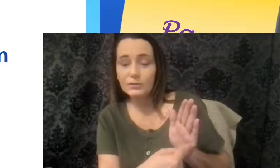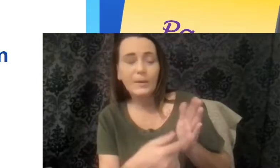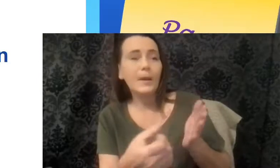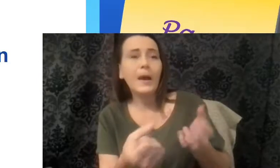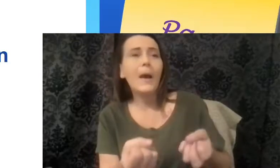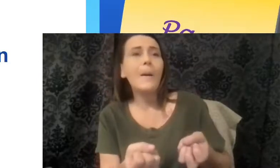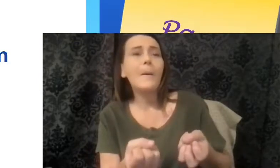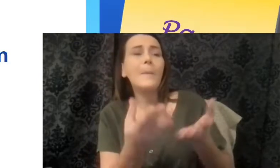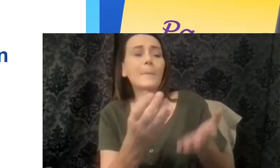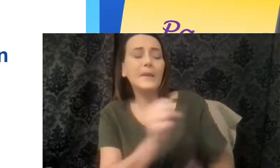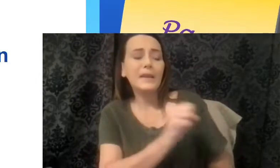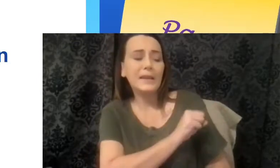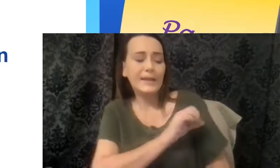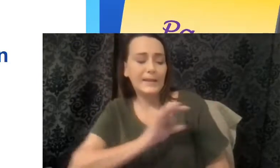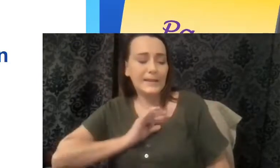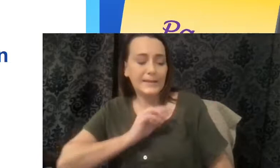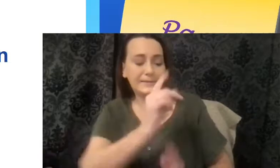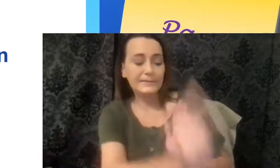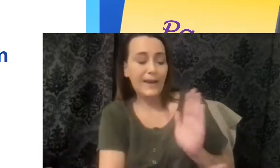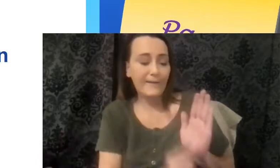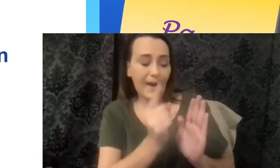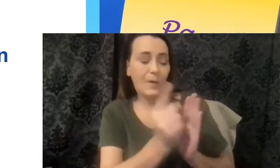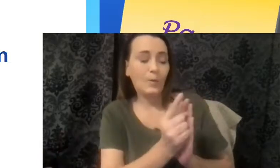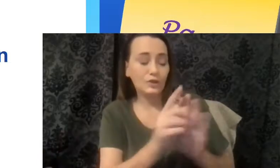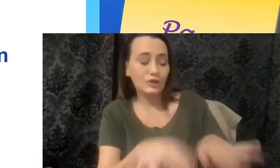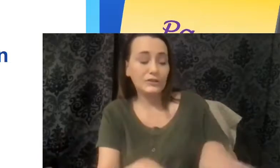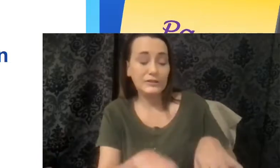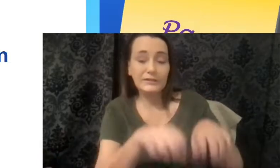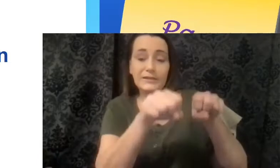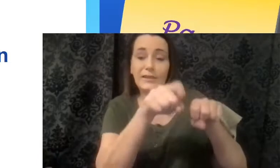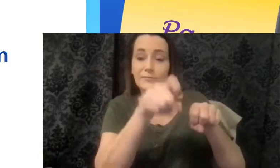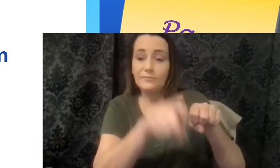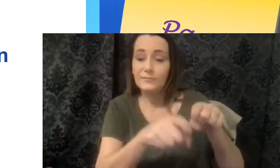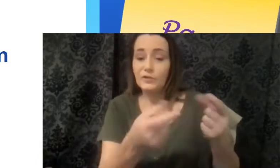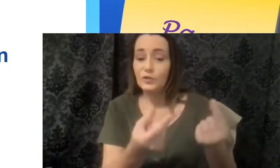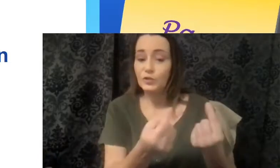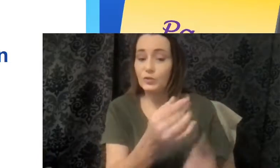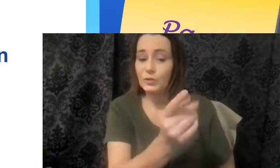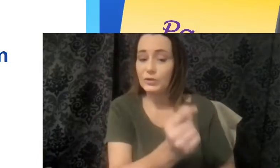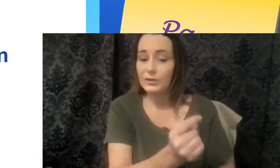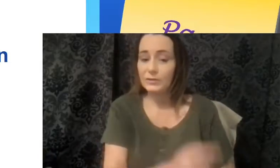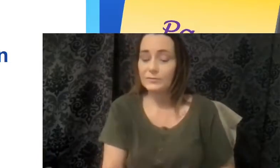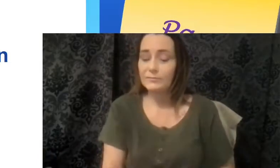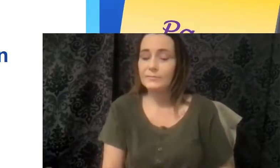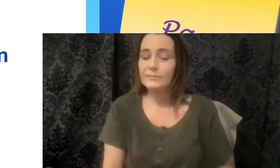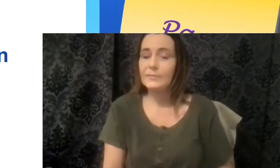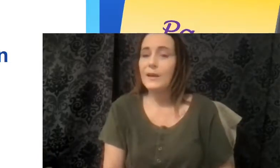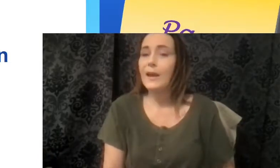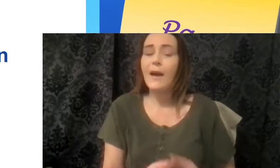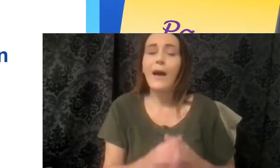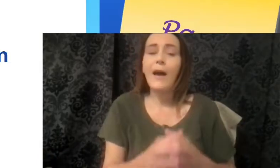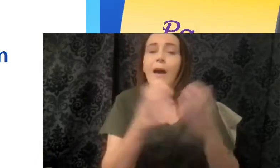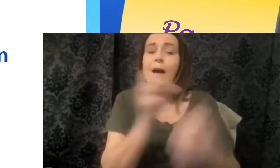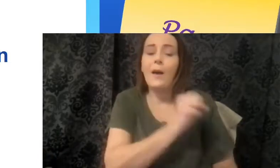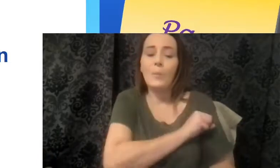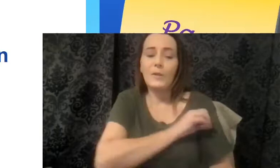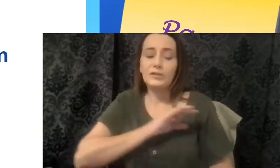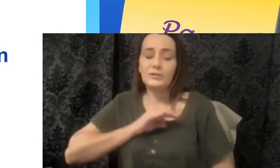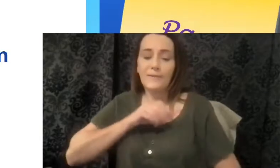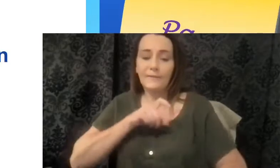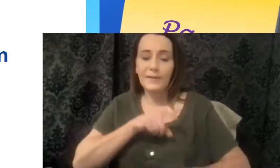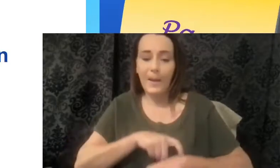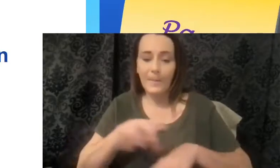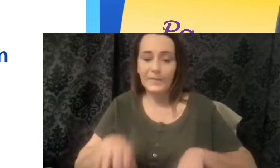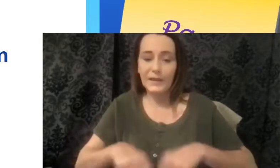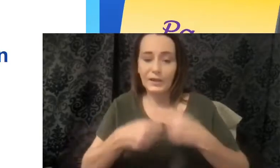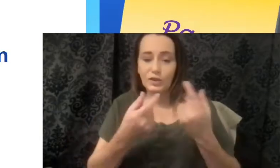many staff hours it takes to be able to do this and how much of staff time it takes to do this.